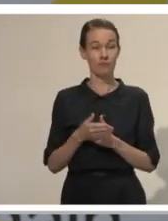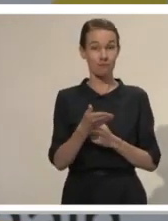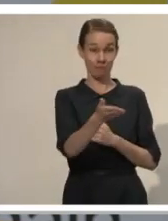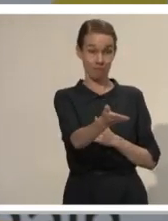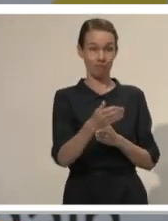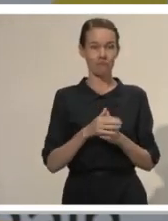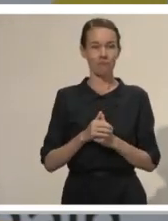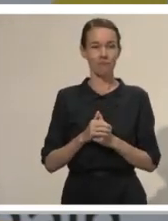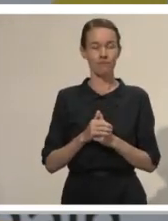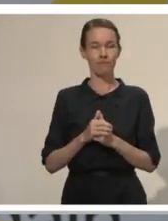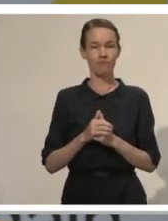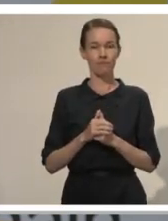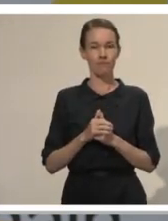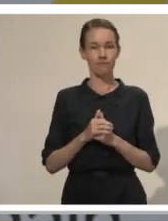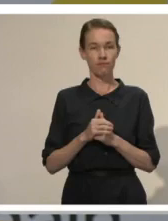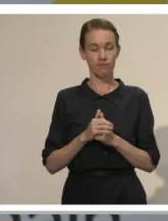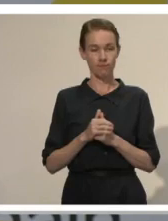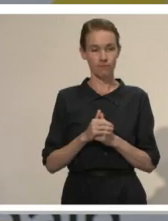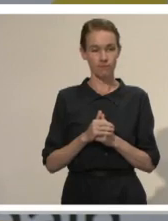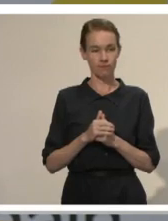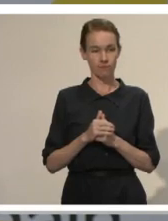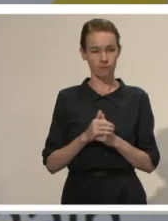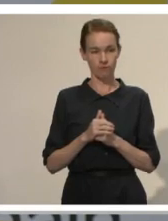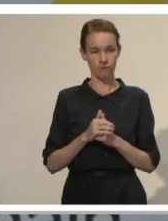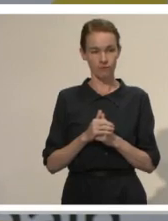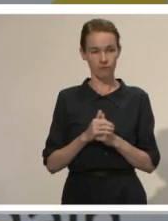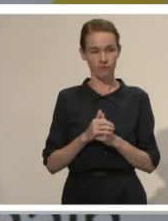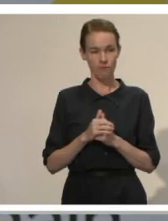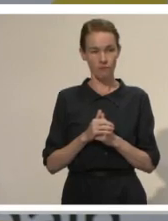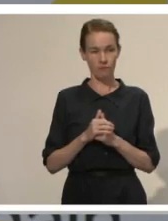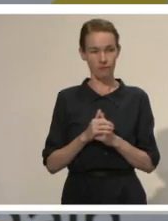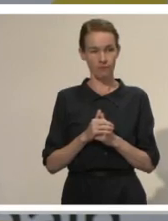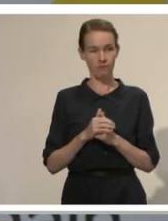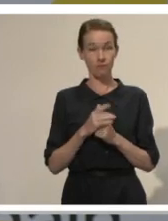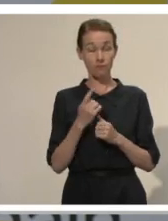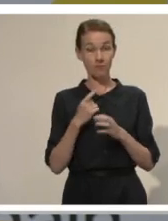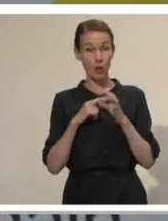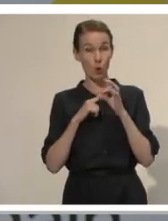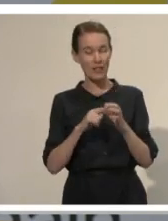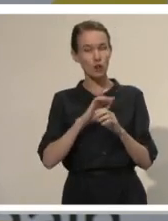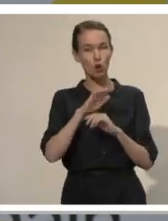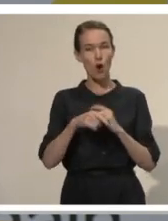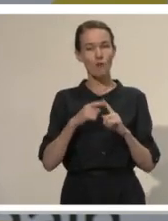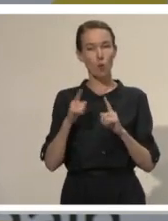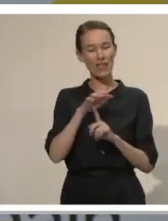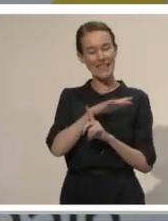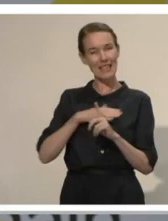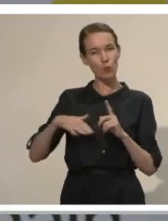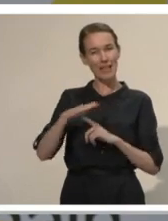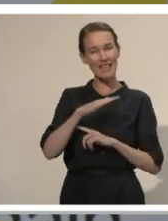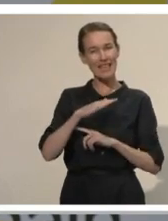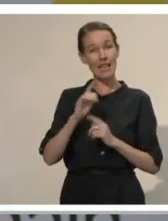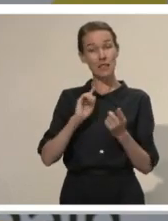and operate appropriately, that there's largely iwi-based checkpoints, that you're okay with them. When we move to level 3, will you still